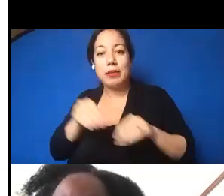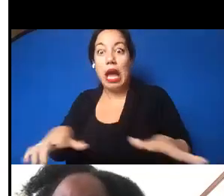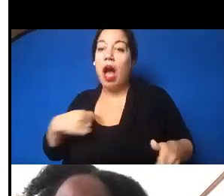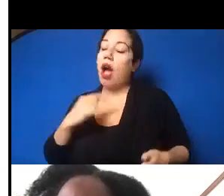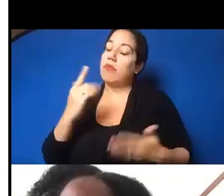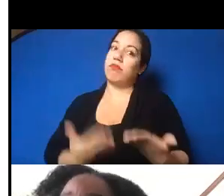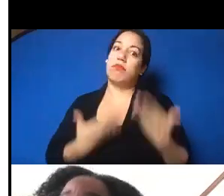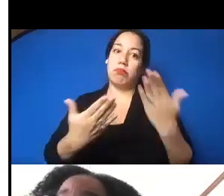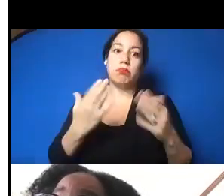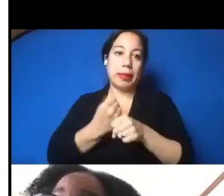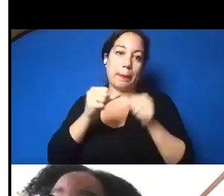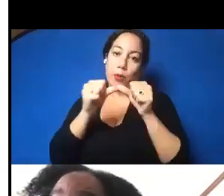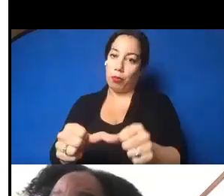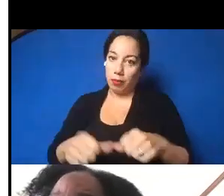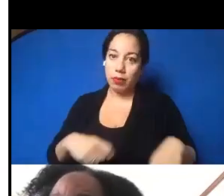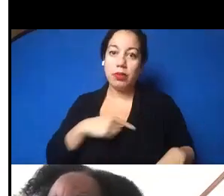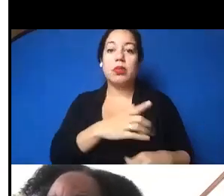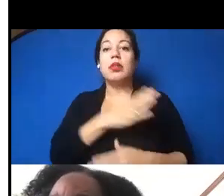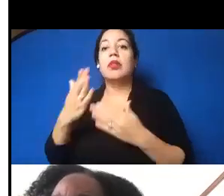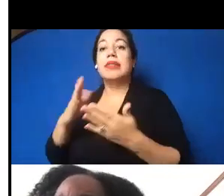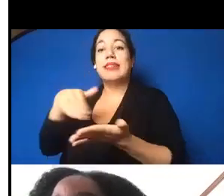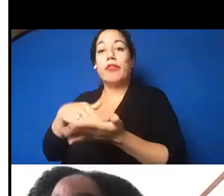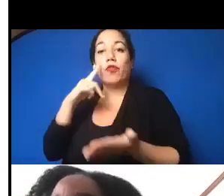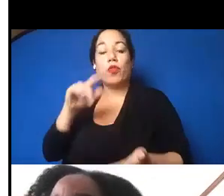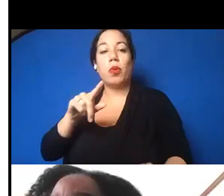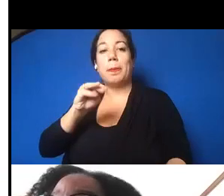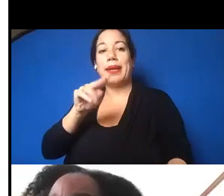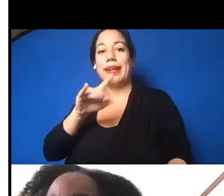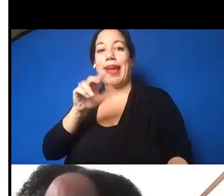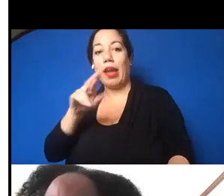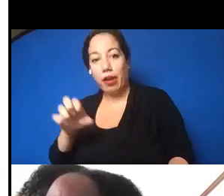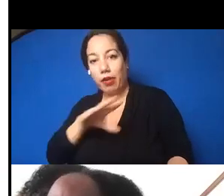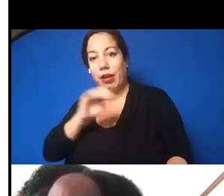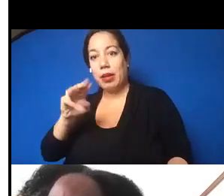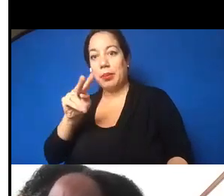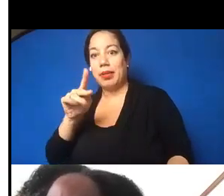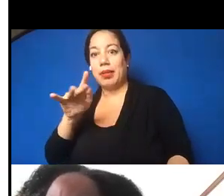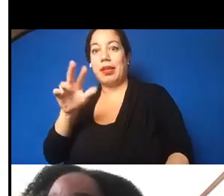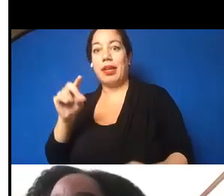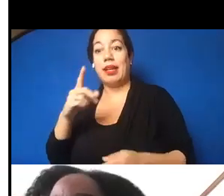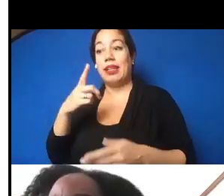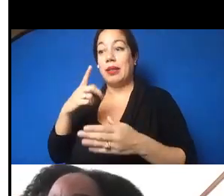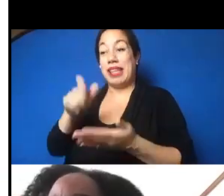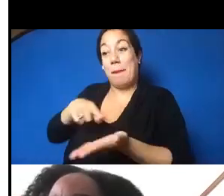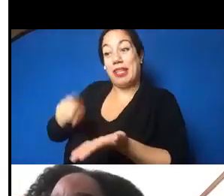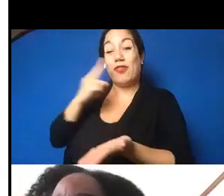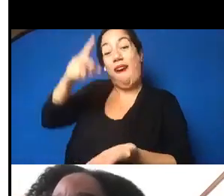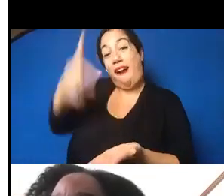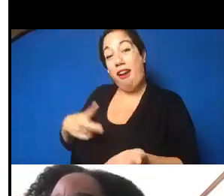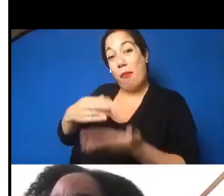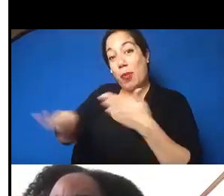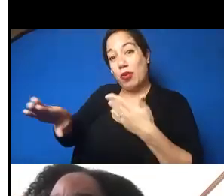that permanent. The Centers for Medicare and Medicaid, which pays for half the births in the United States, would not reimburse